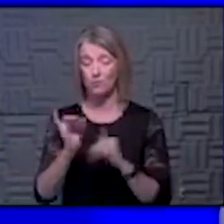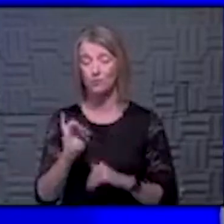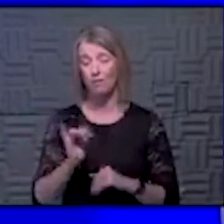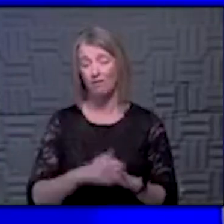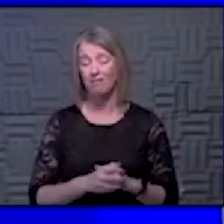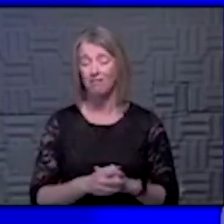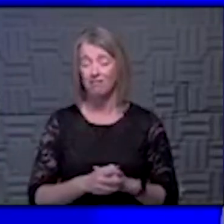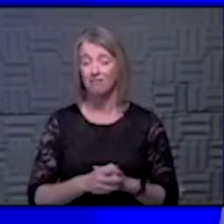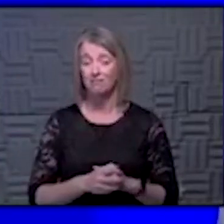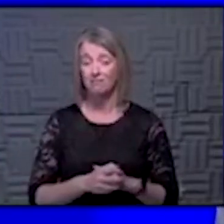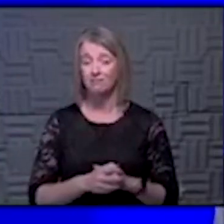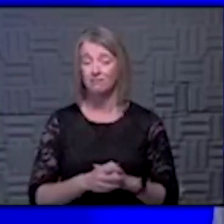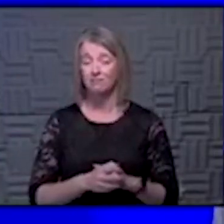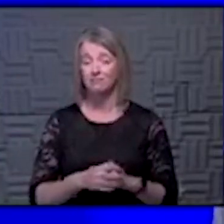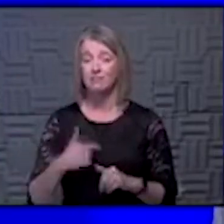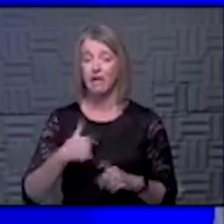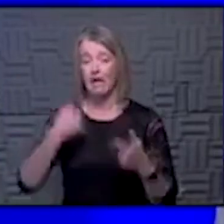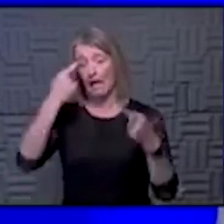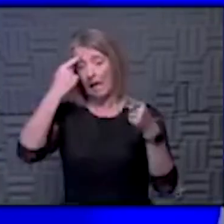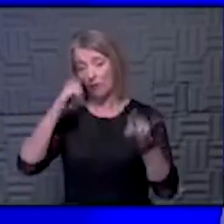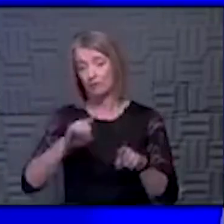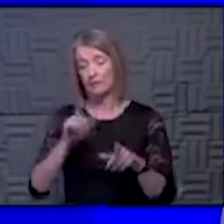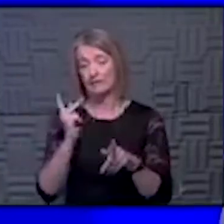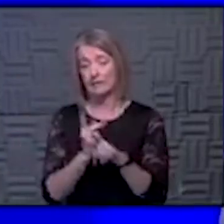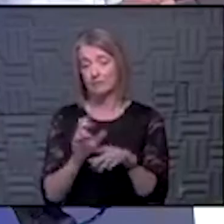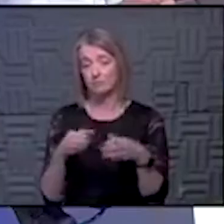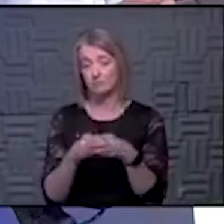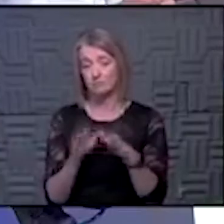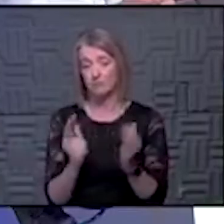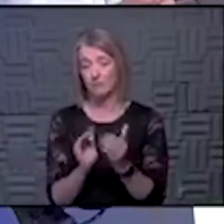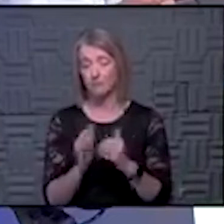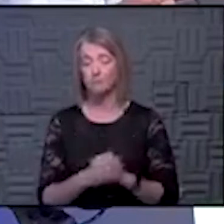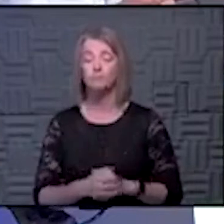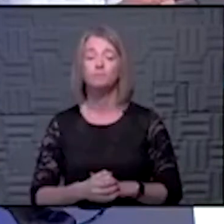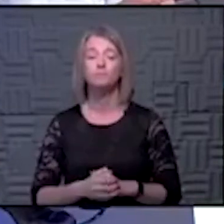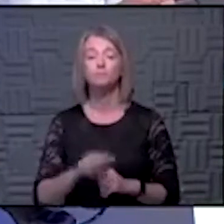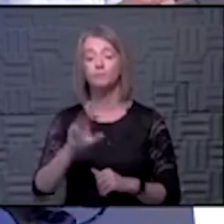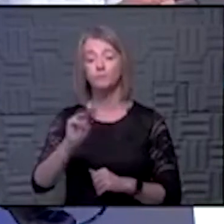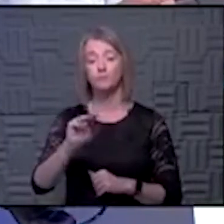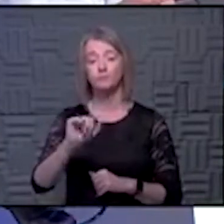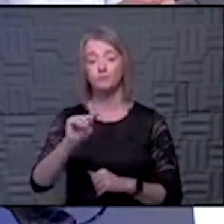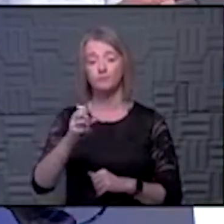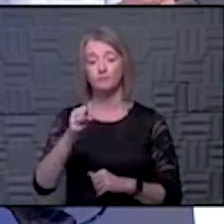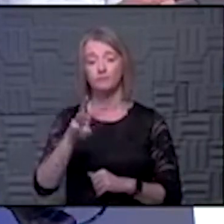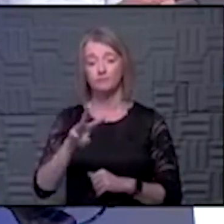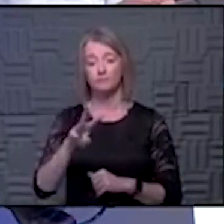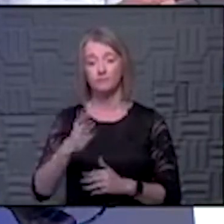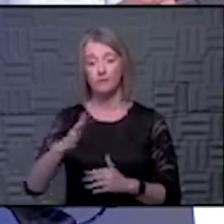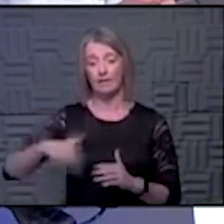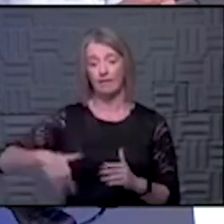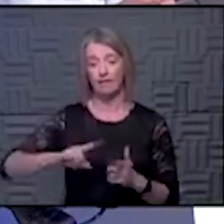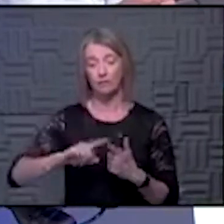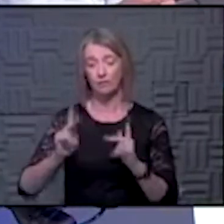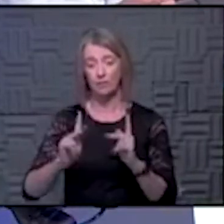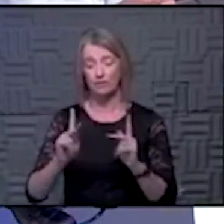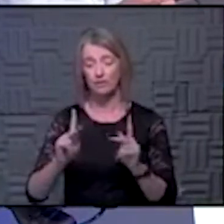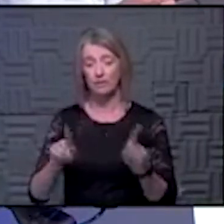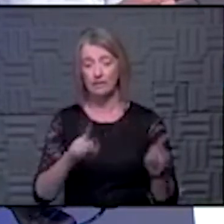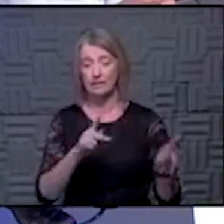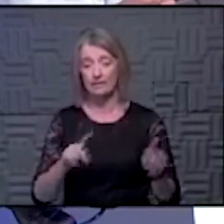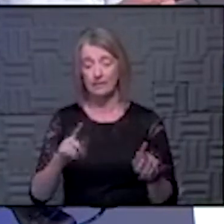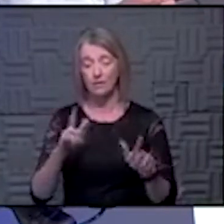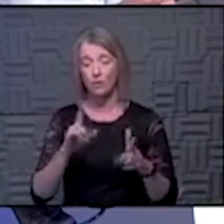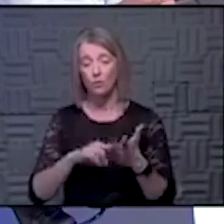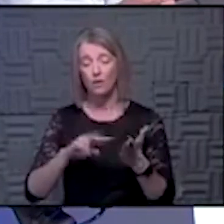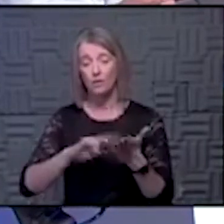well. So certainly I would agree with that. All right. Matthew says, I may be late to the party, but what do